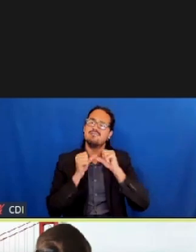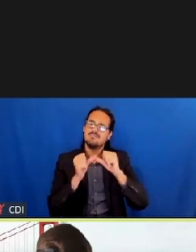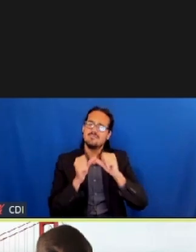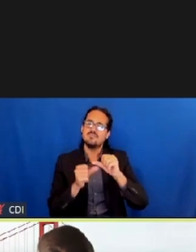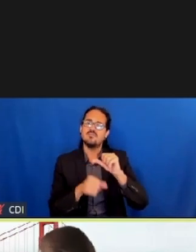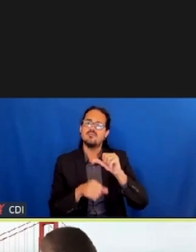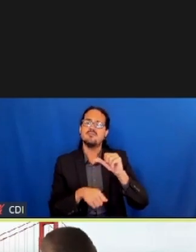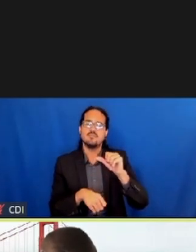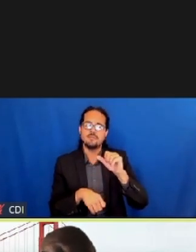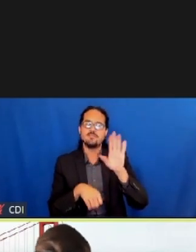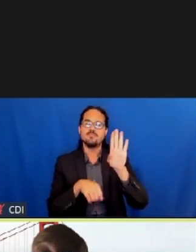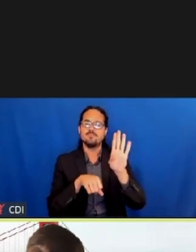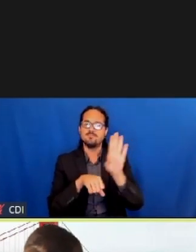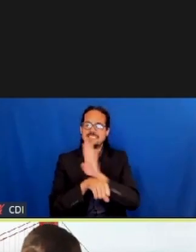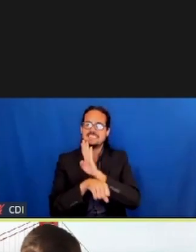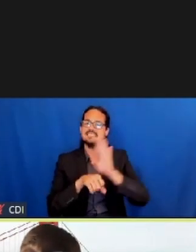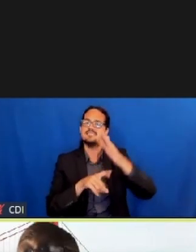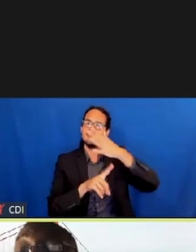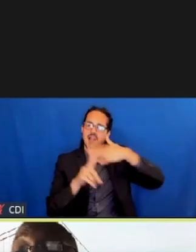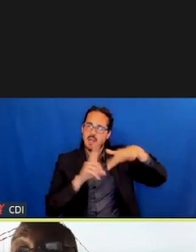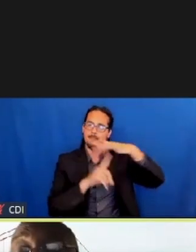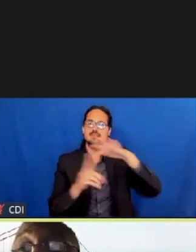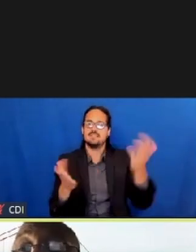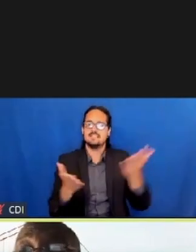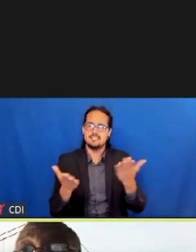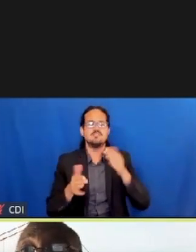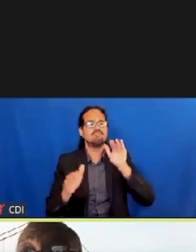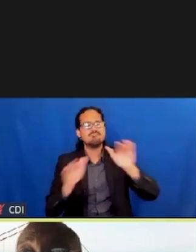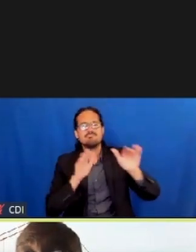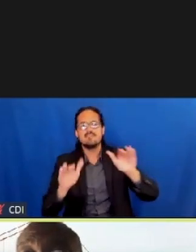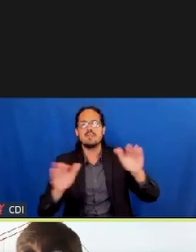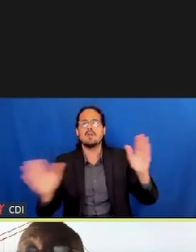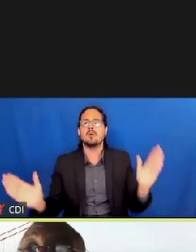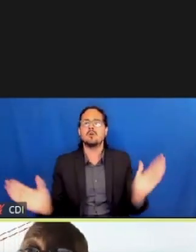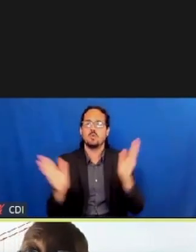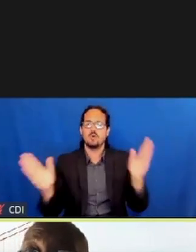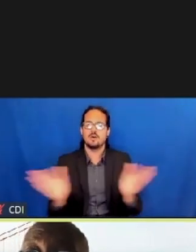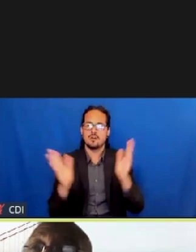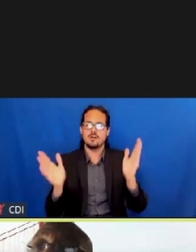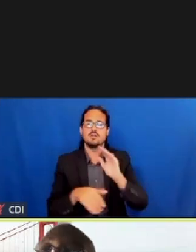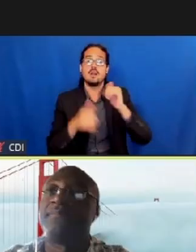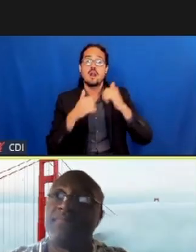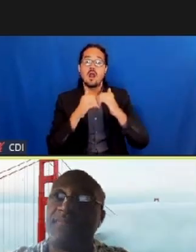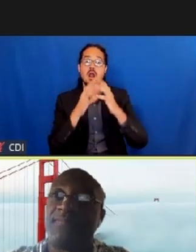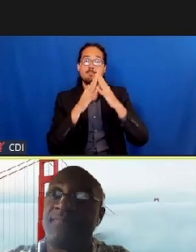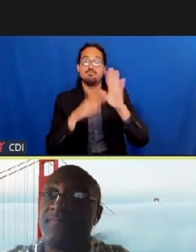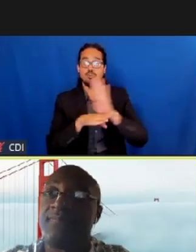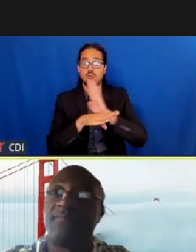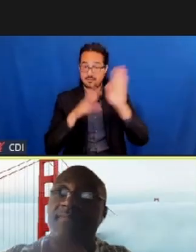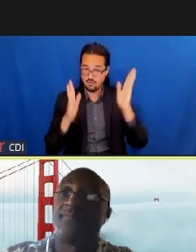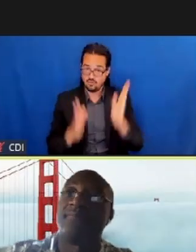in Marin County. And with that, I'll draw my remarks to a close. Thank you.